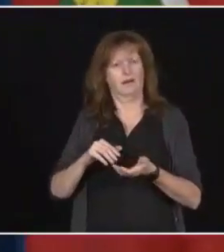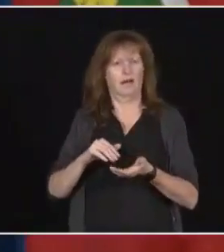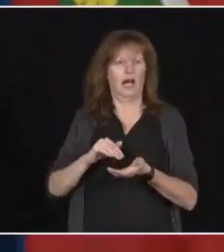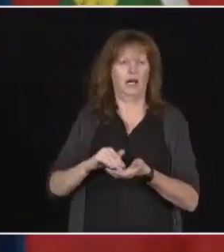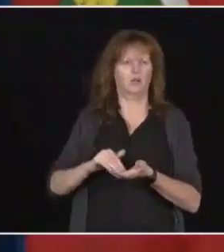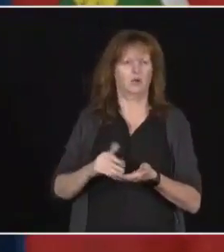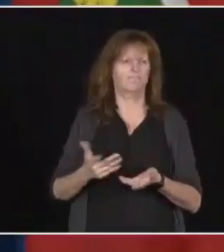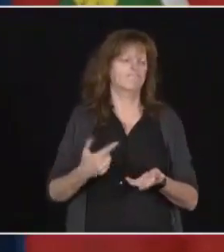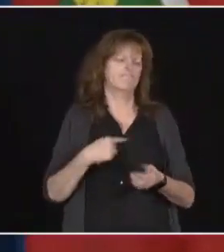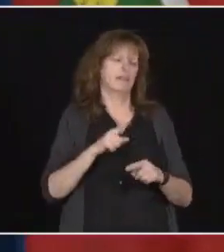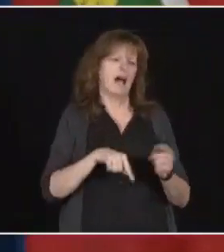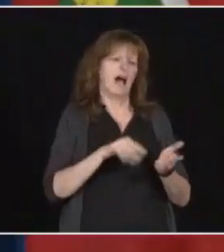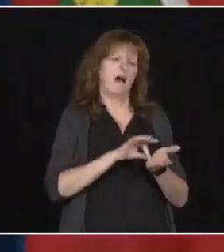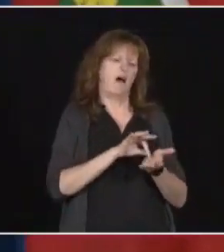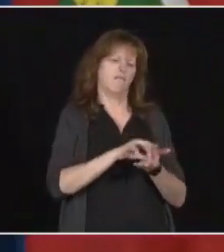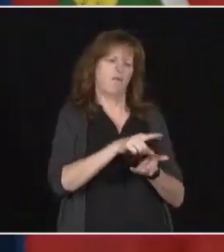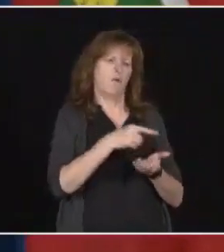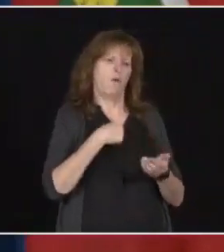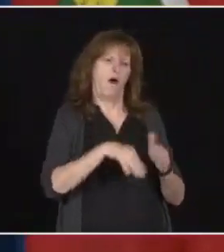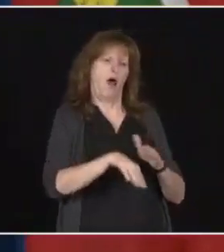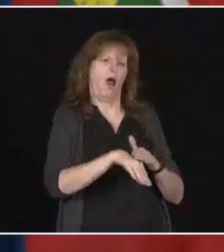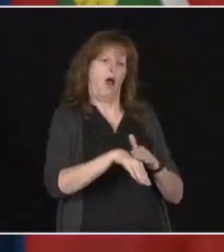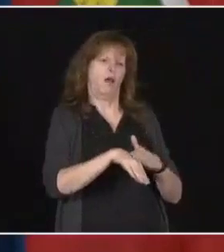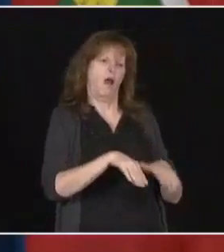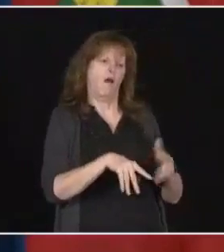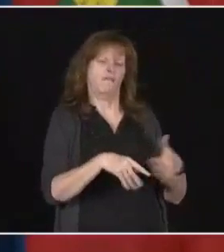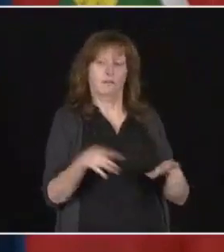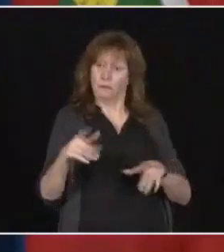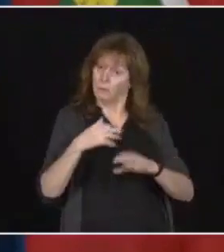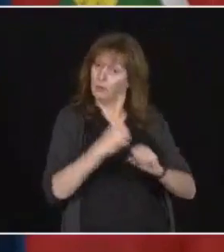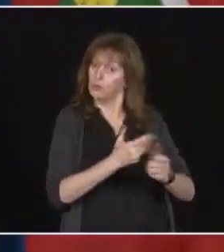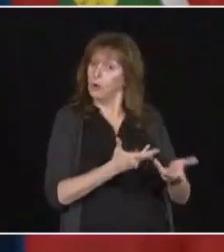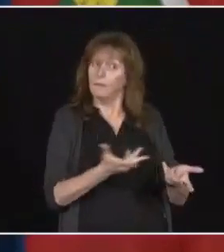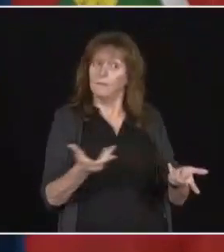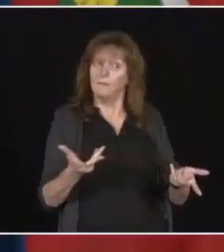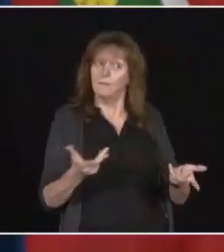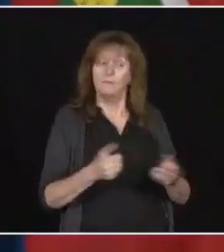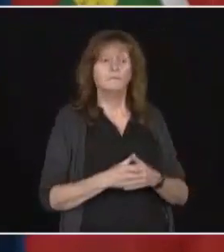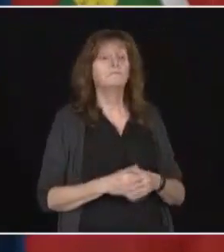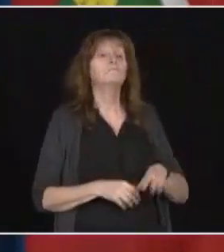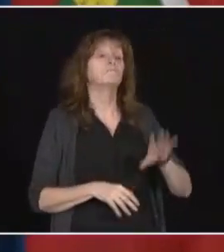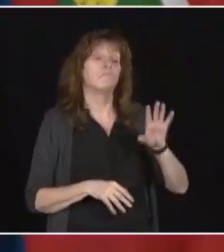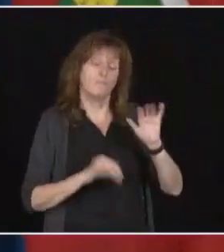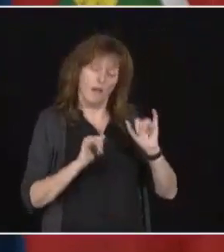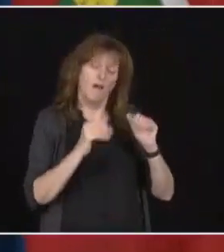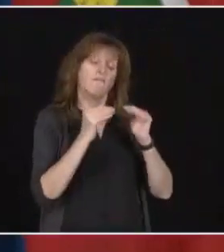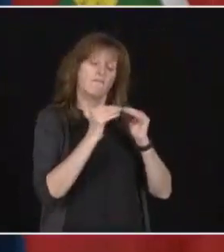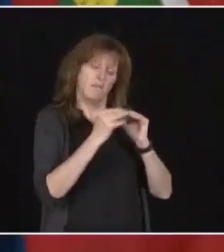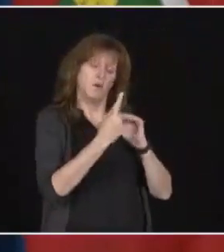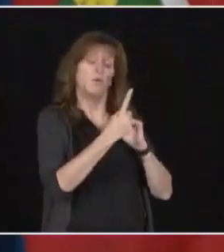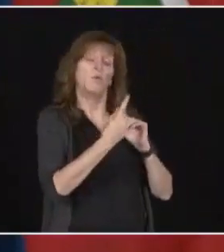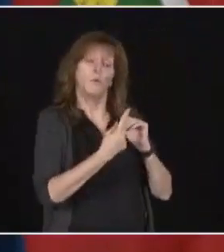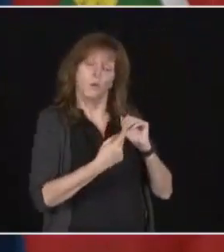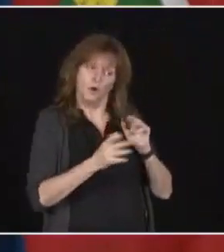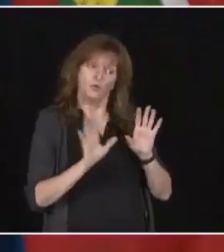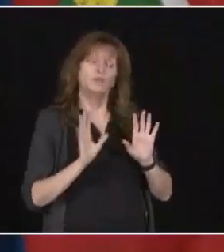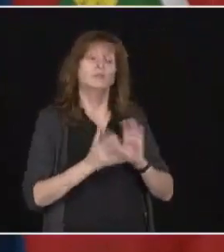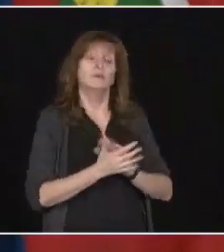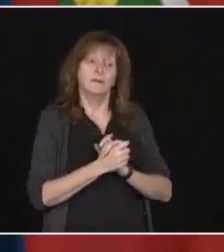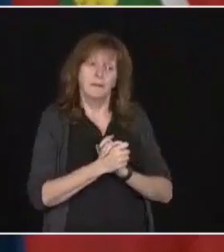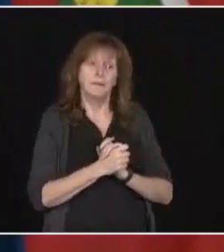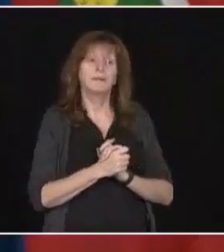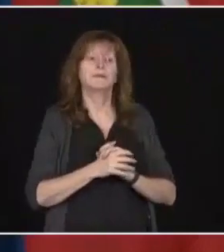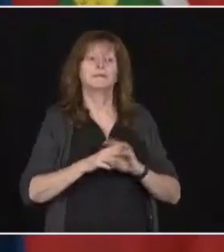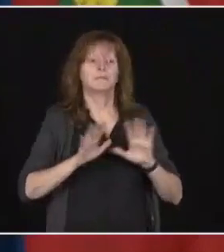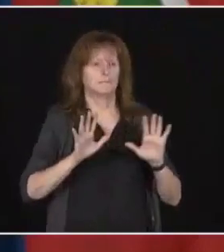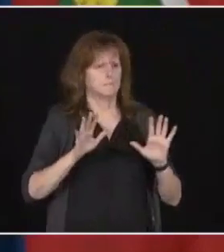have to lay you off? Thanks, Christina. That's a very fair question. And, we have incredible faculty. You